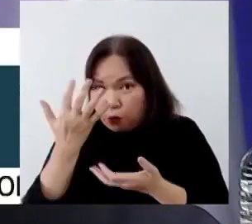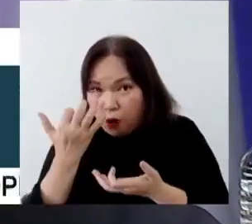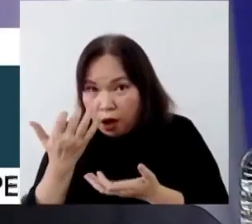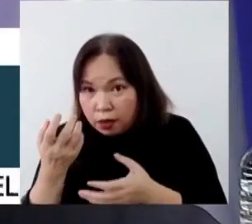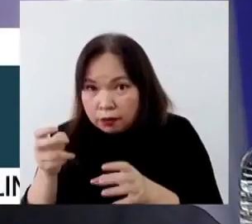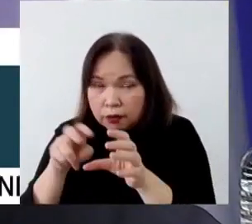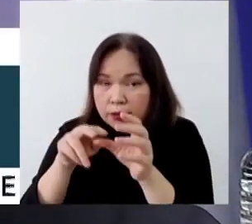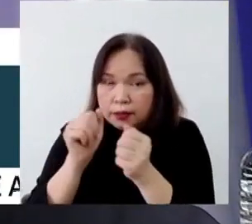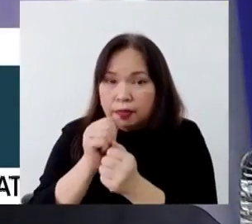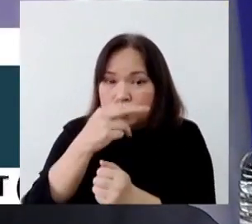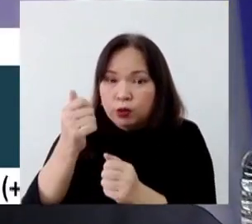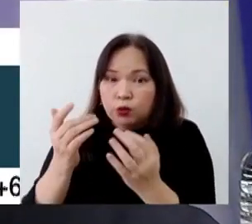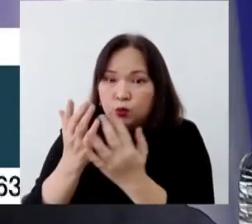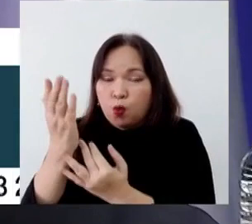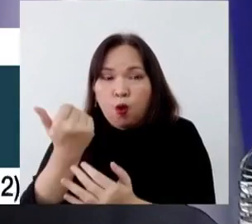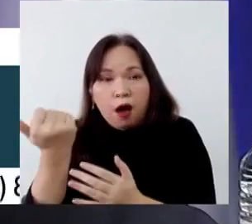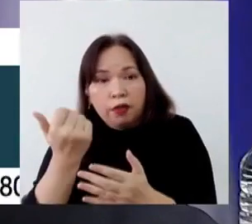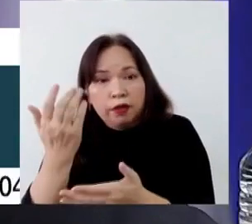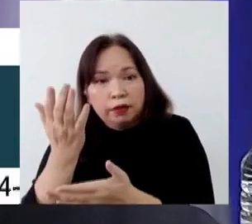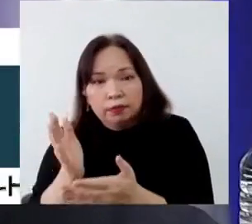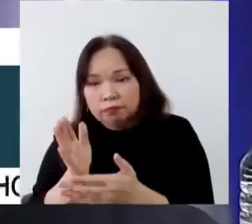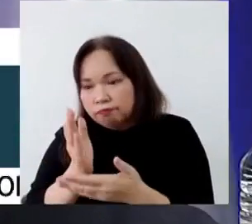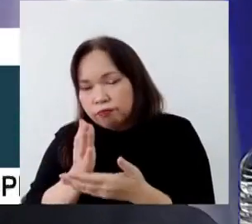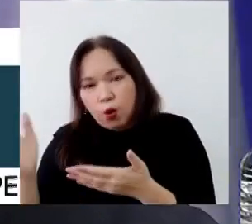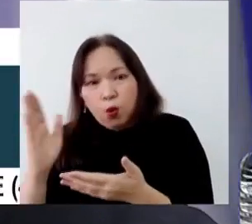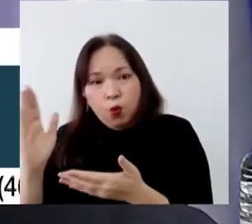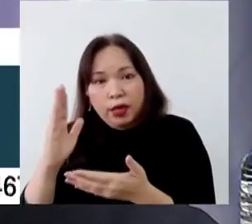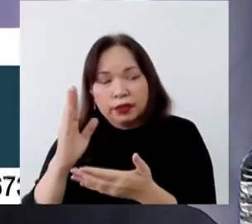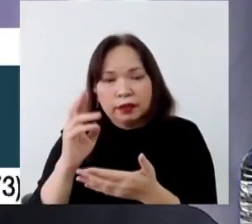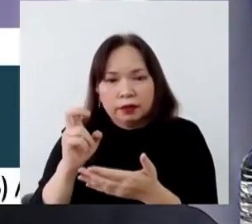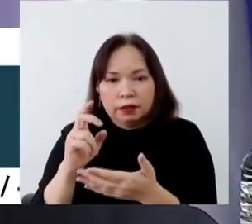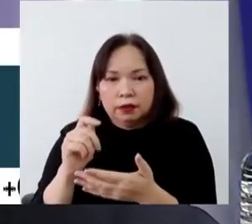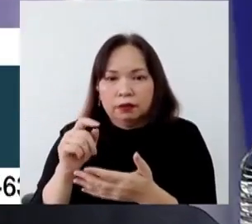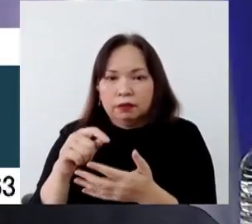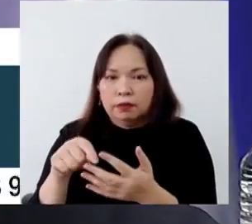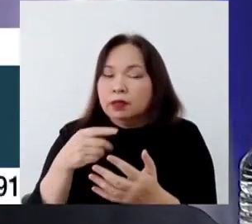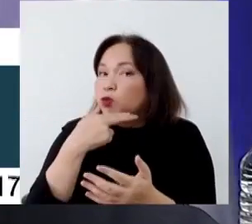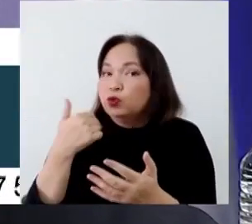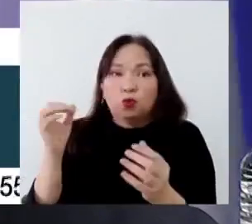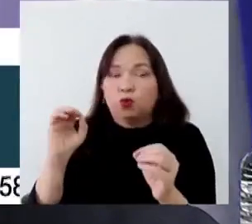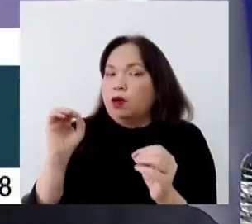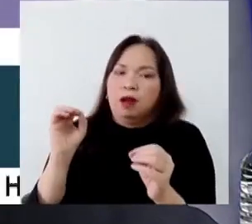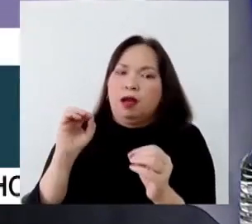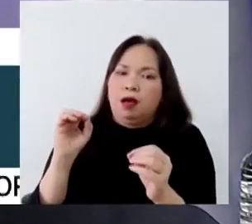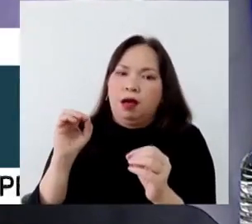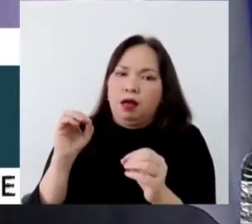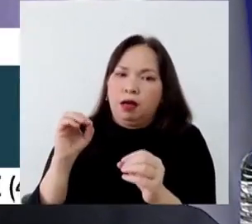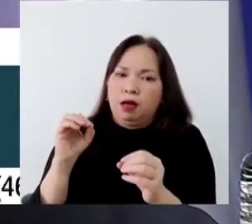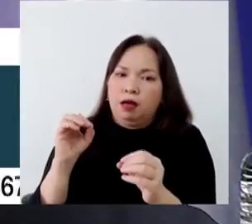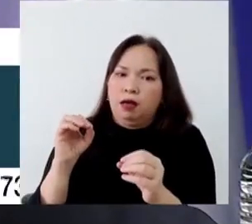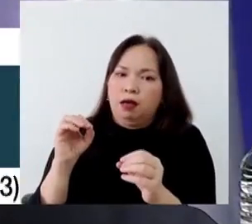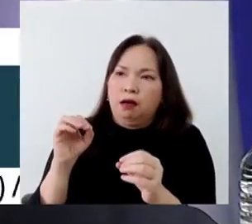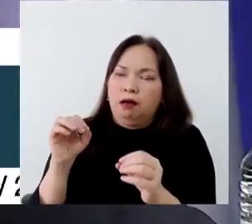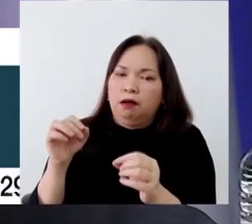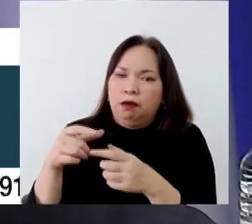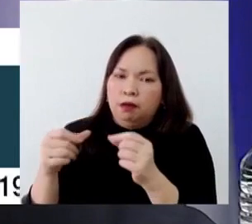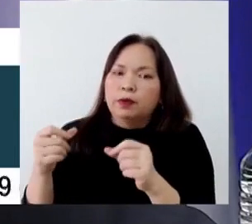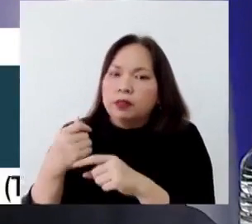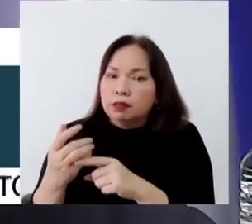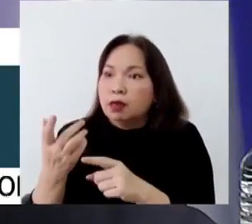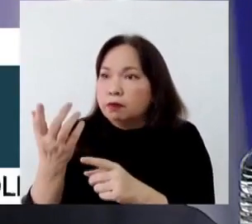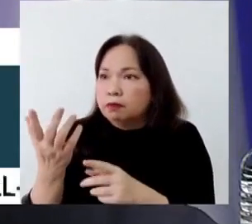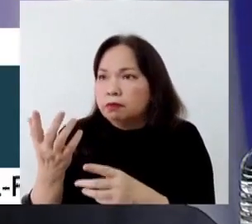Well, they have no presence in Gaza, obviously, but they have citizens in Gaza, so they're asking our assistance.